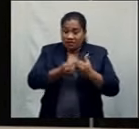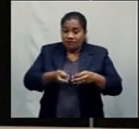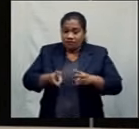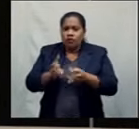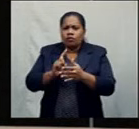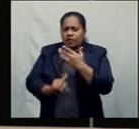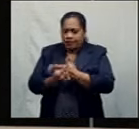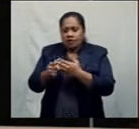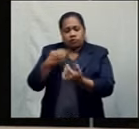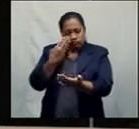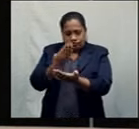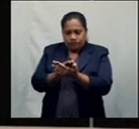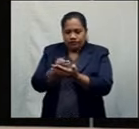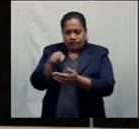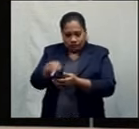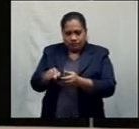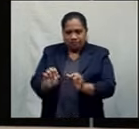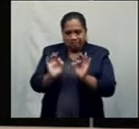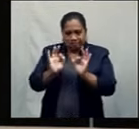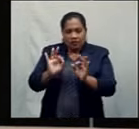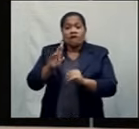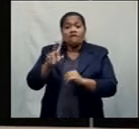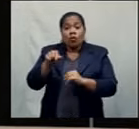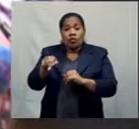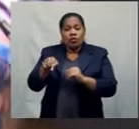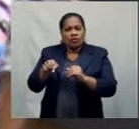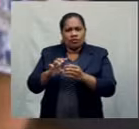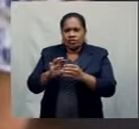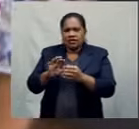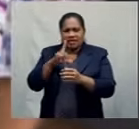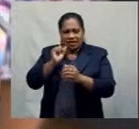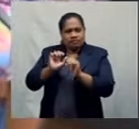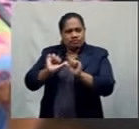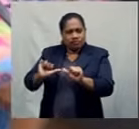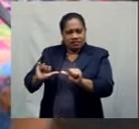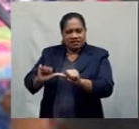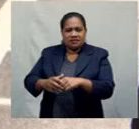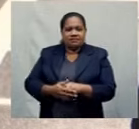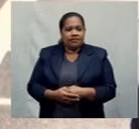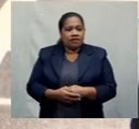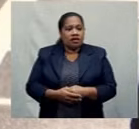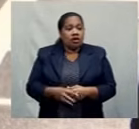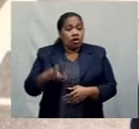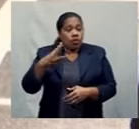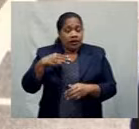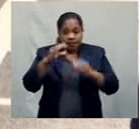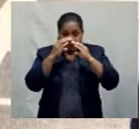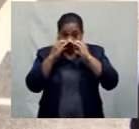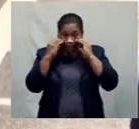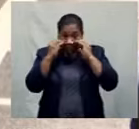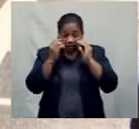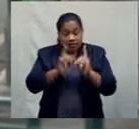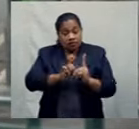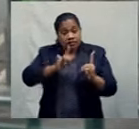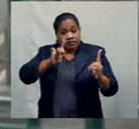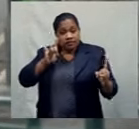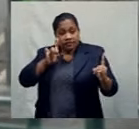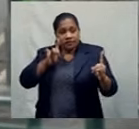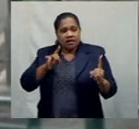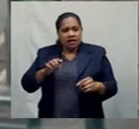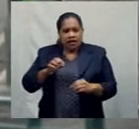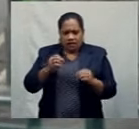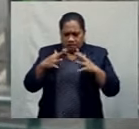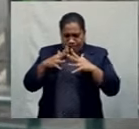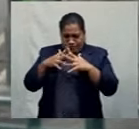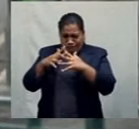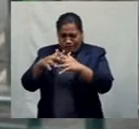effective mechanism. Christiana Oluwai reports. Wearing masks, physical distancing and avoiding crowded places are